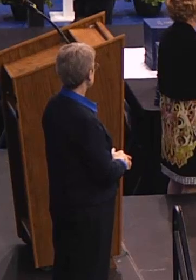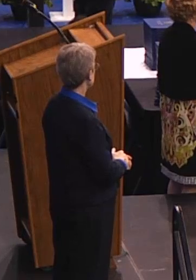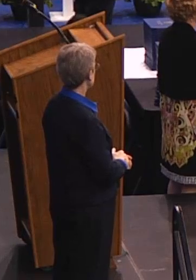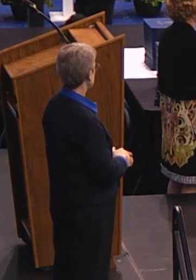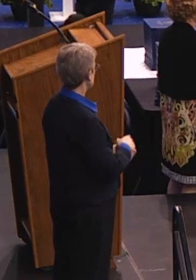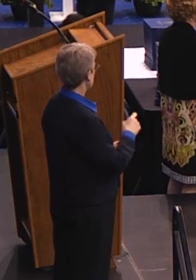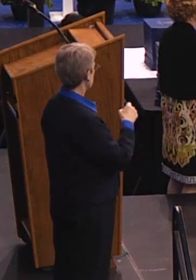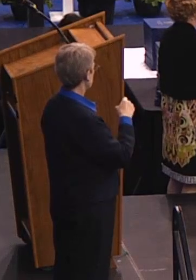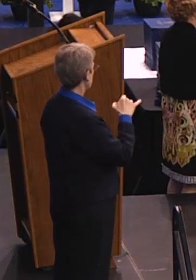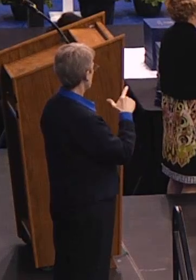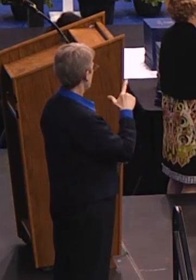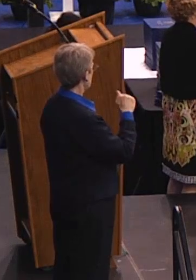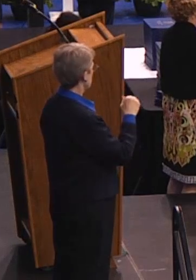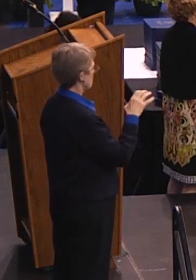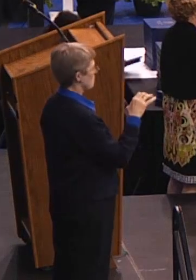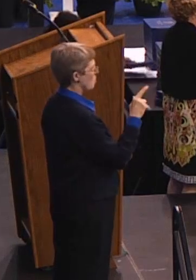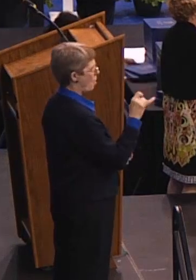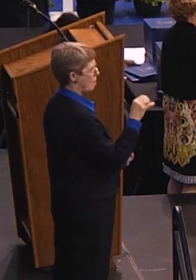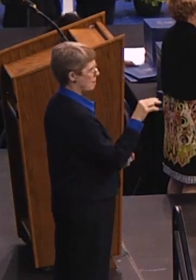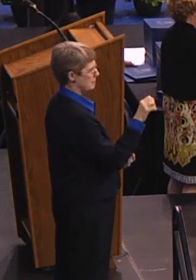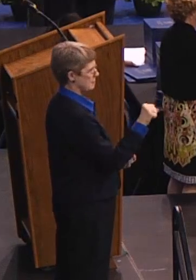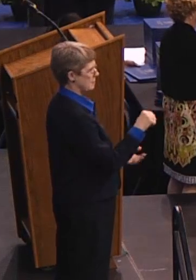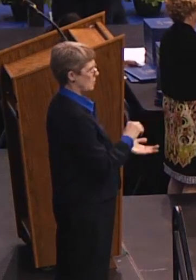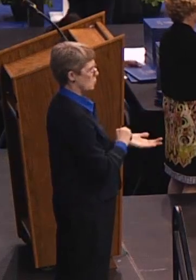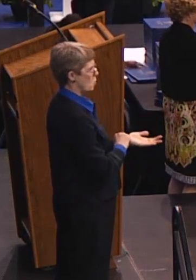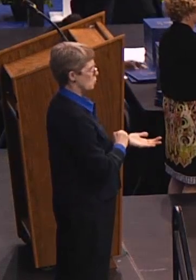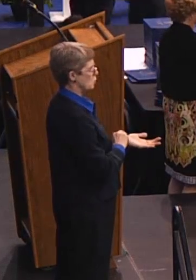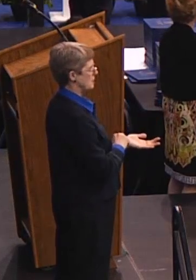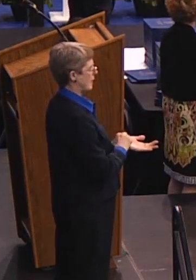Pamela LaShawn Collins, Nursing.